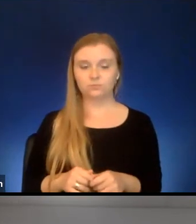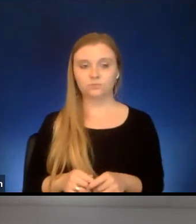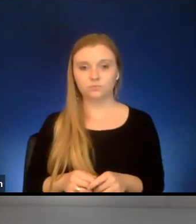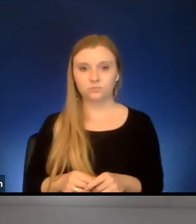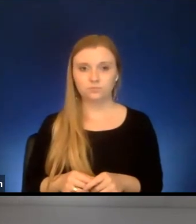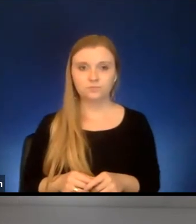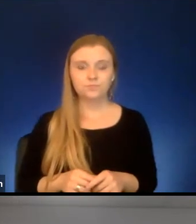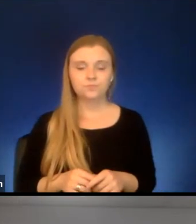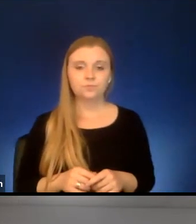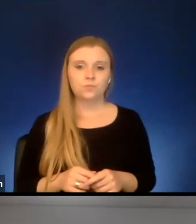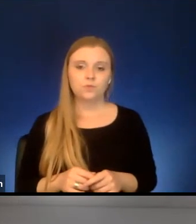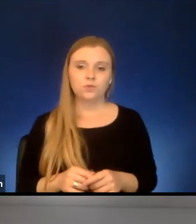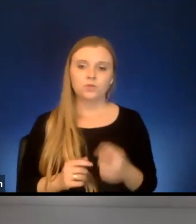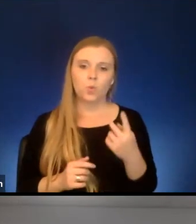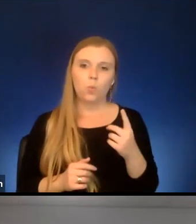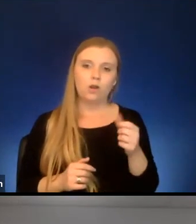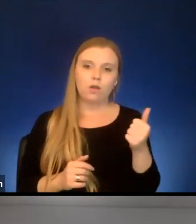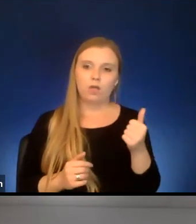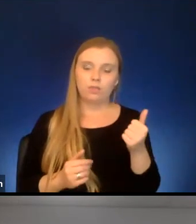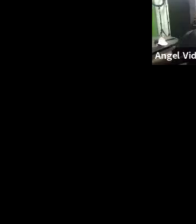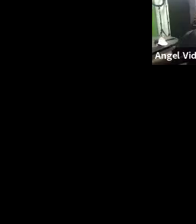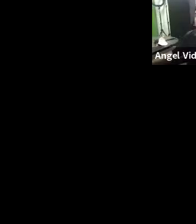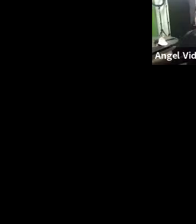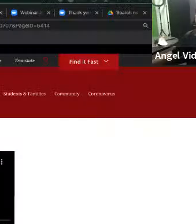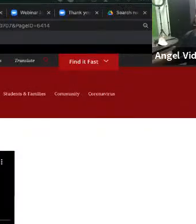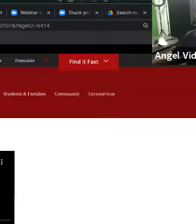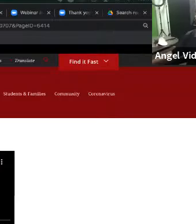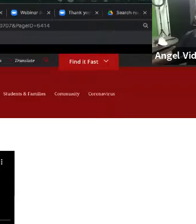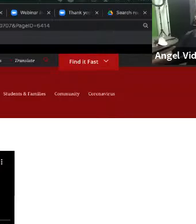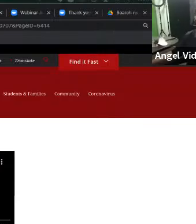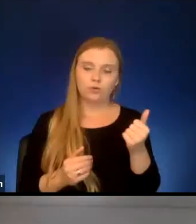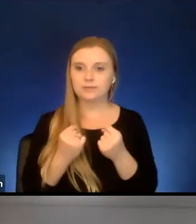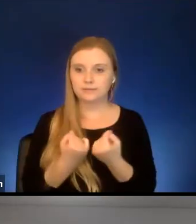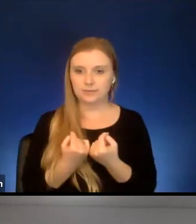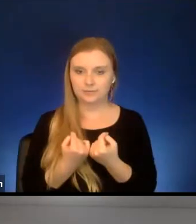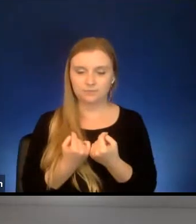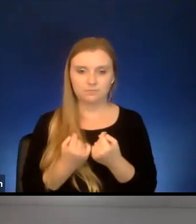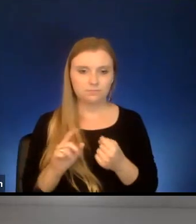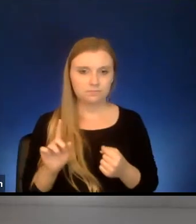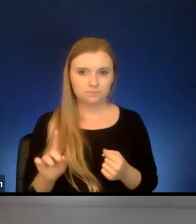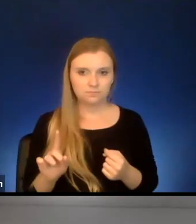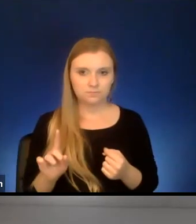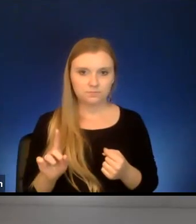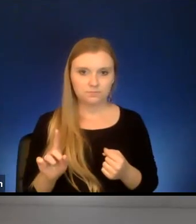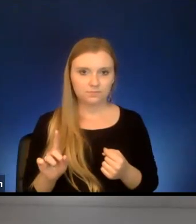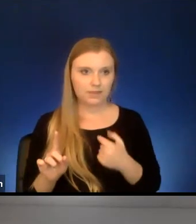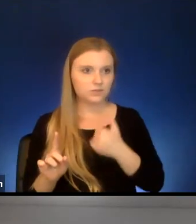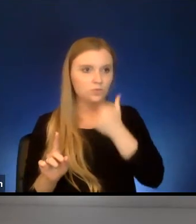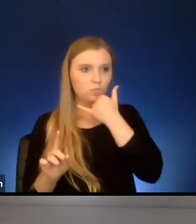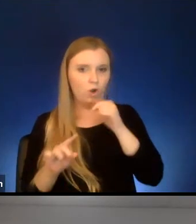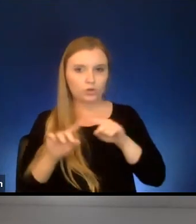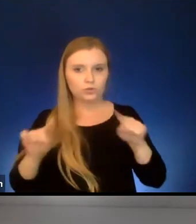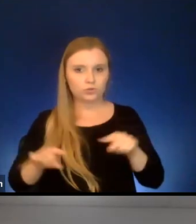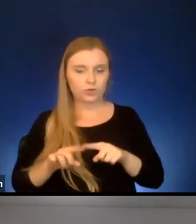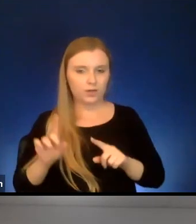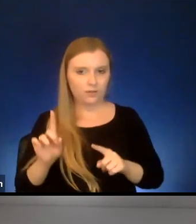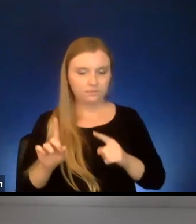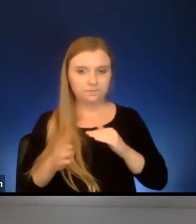And one other update that I'd like to share with the team. Let me share my screen here. Pardon me, that is the incorrect screen.